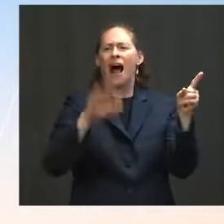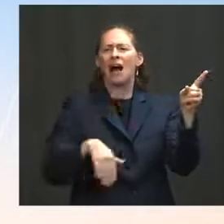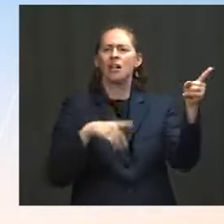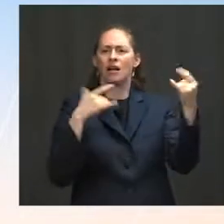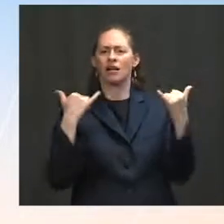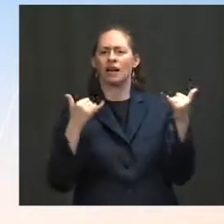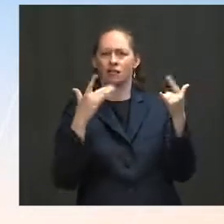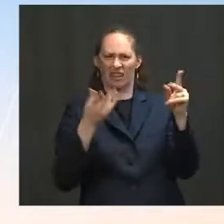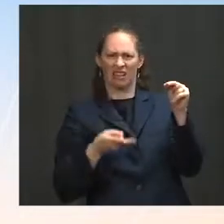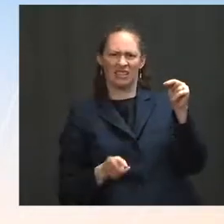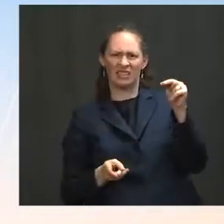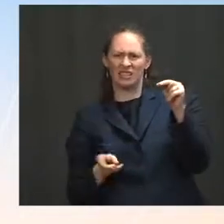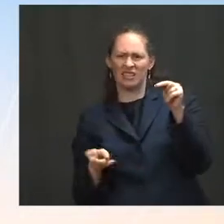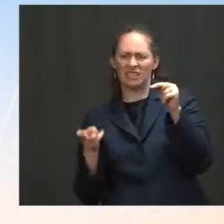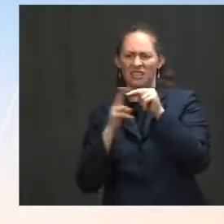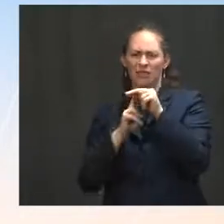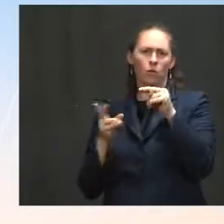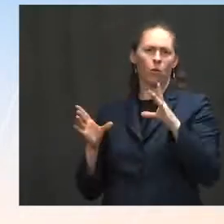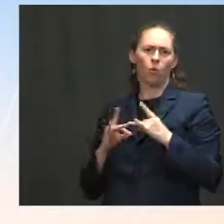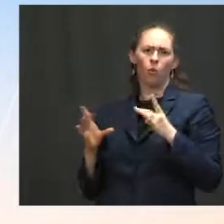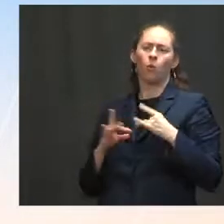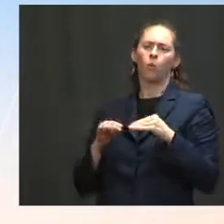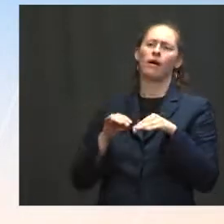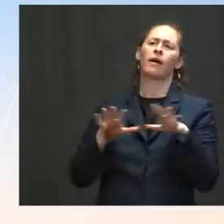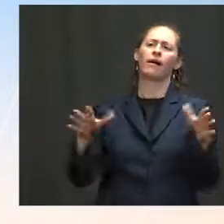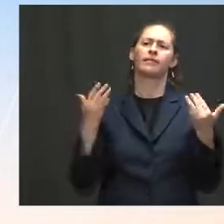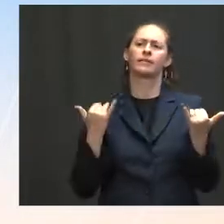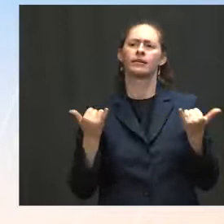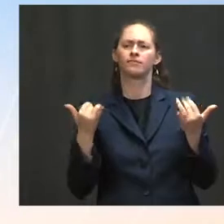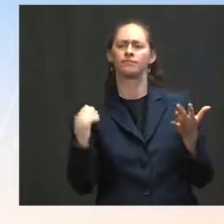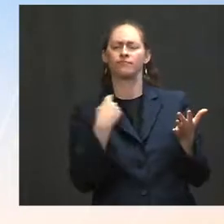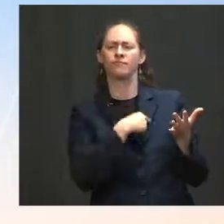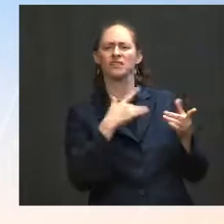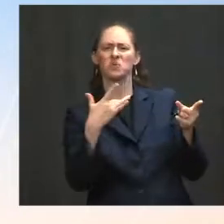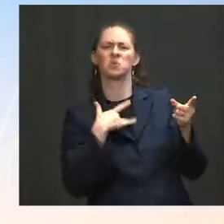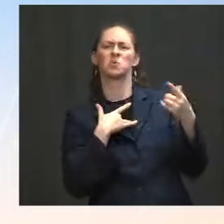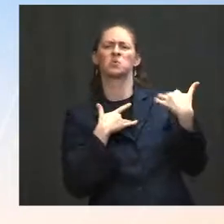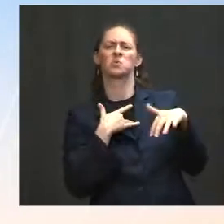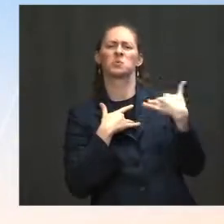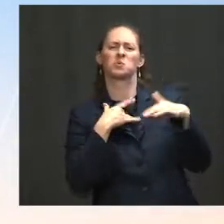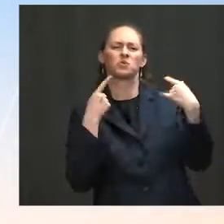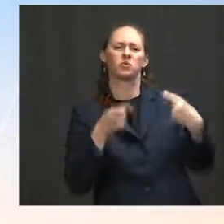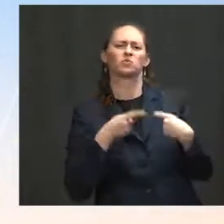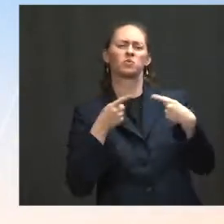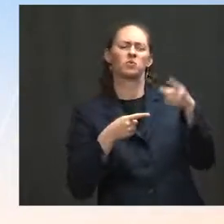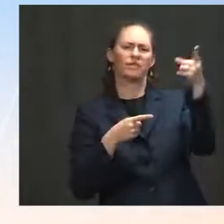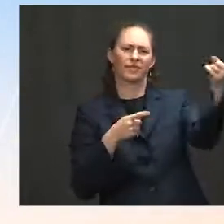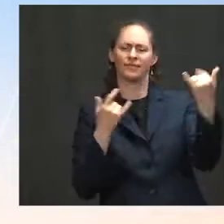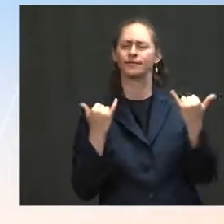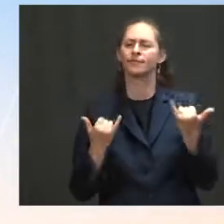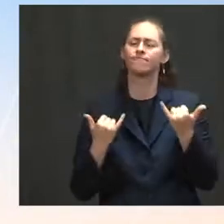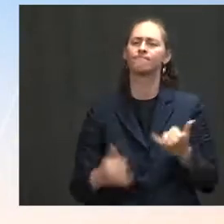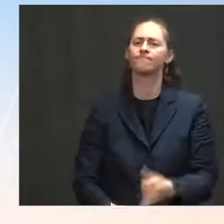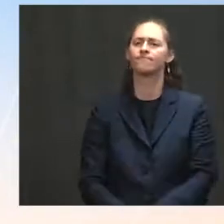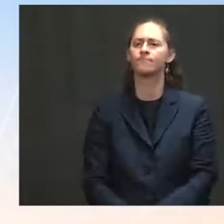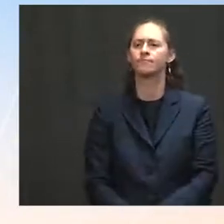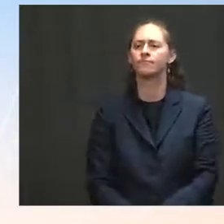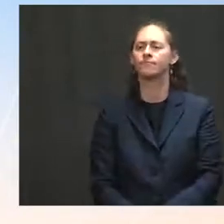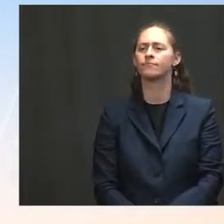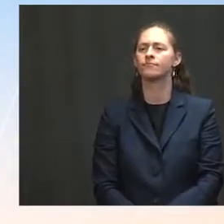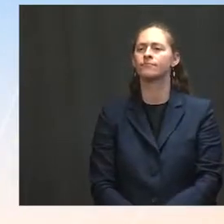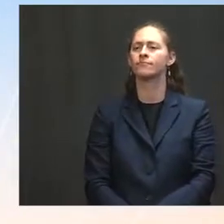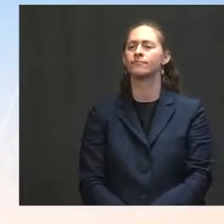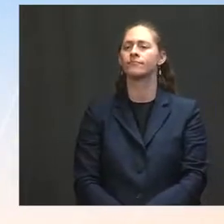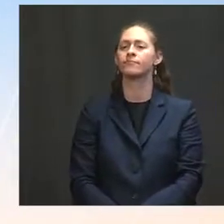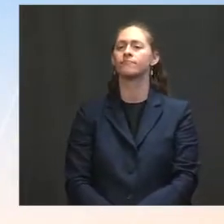those in Indonesia who are affected. Finally, let me get to the week ahead. On Monday, the President will meet with local leaders, including